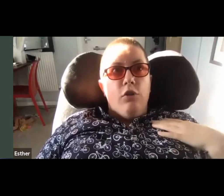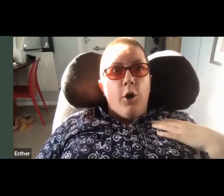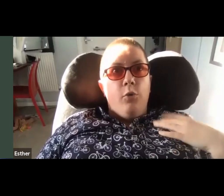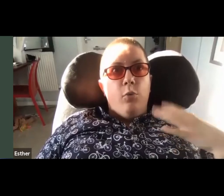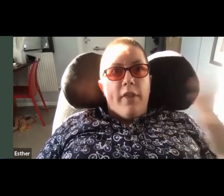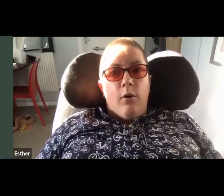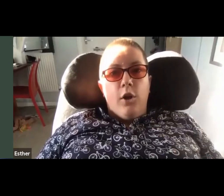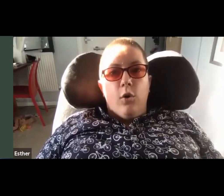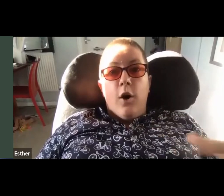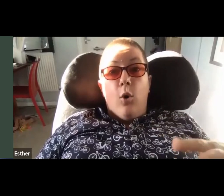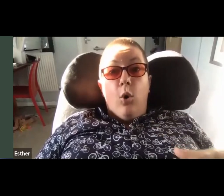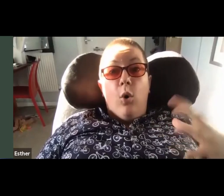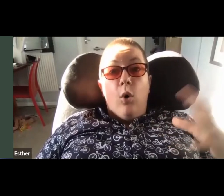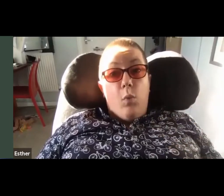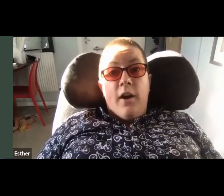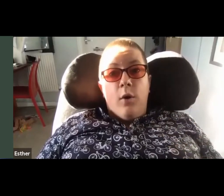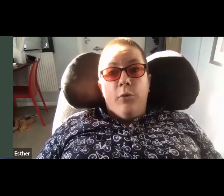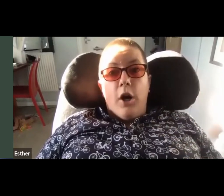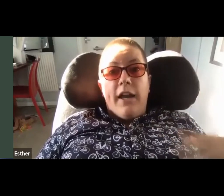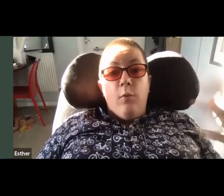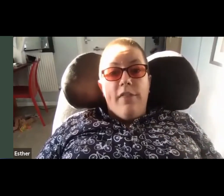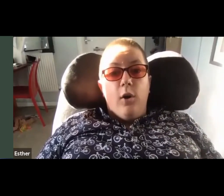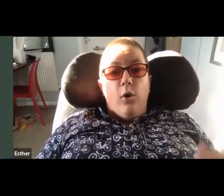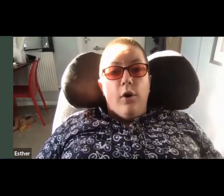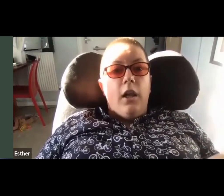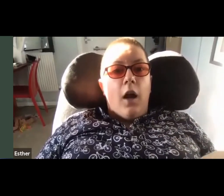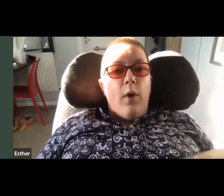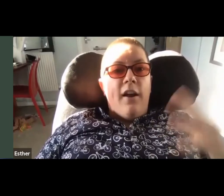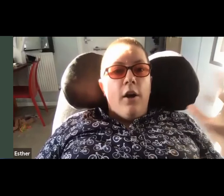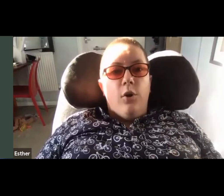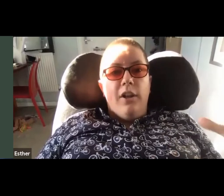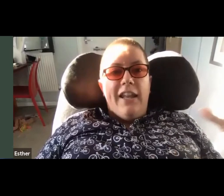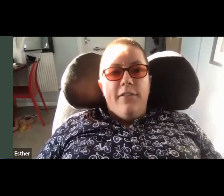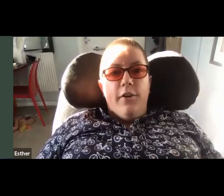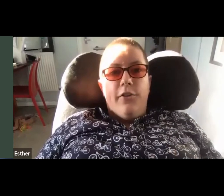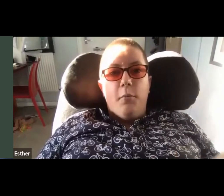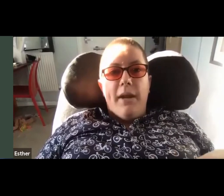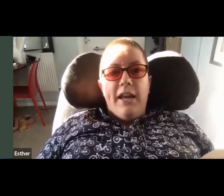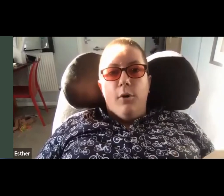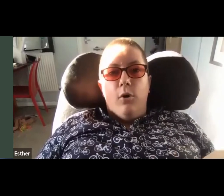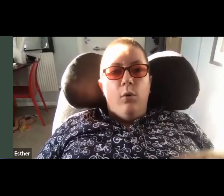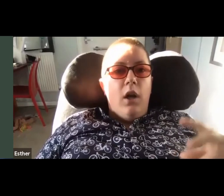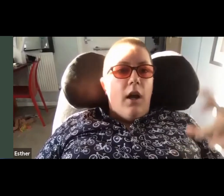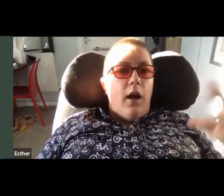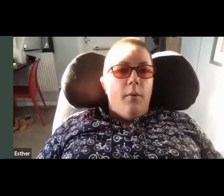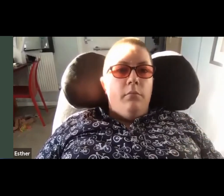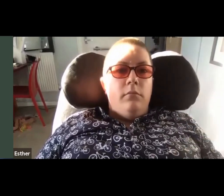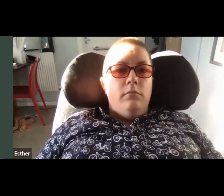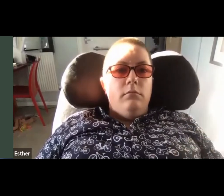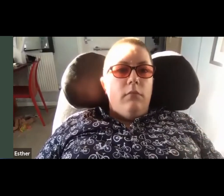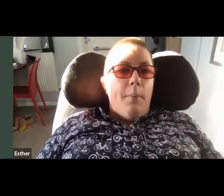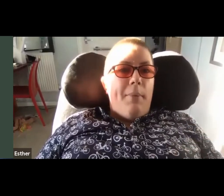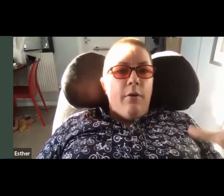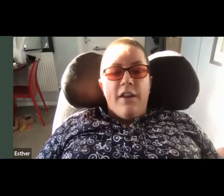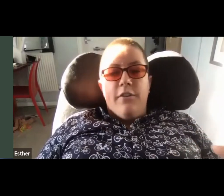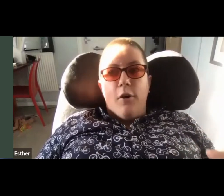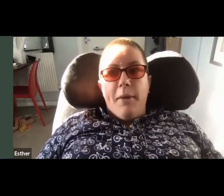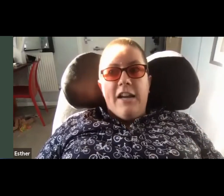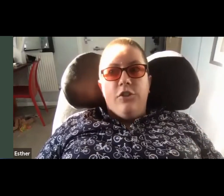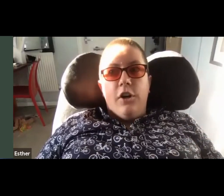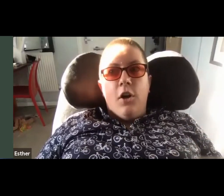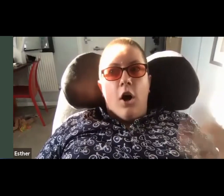on your own without a lawyer, or when I was working with a lawyer. Like when I got letters from people about